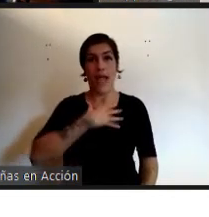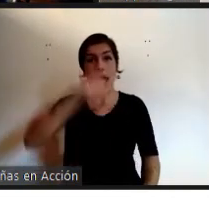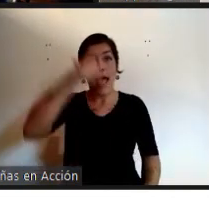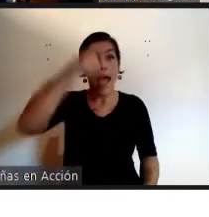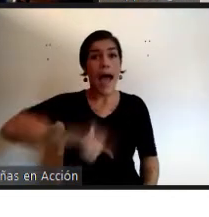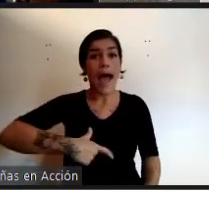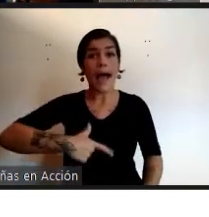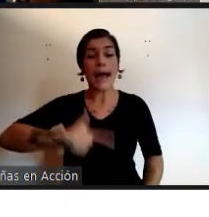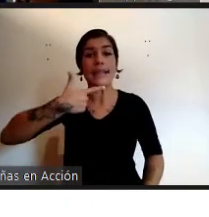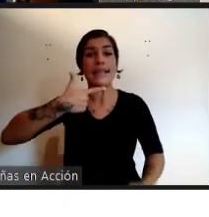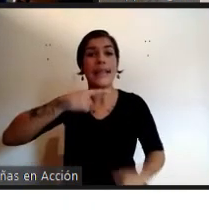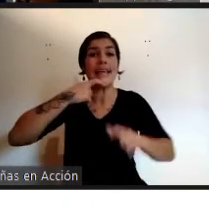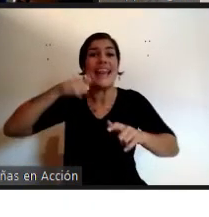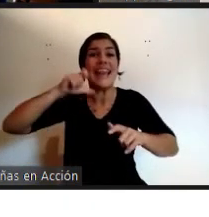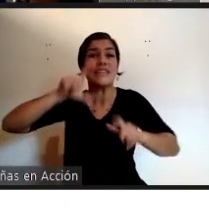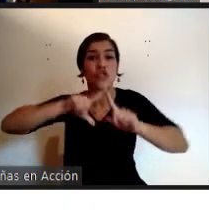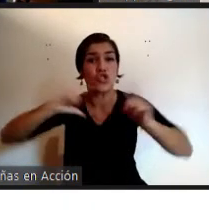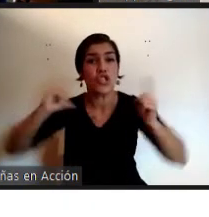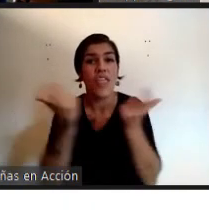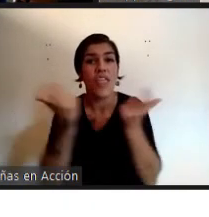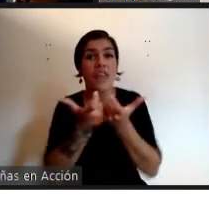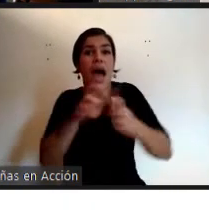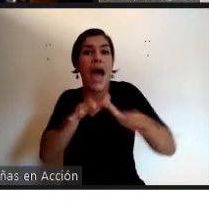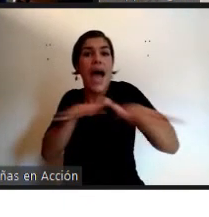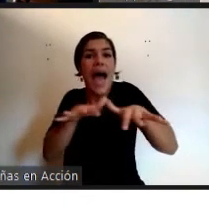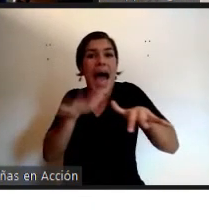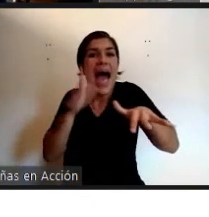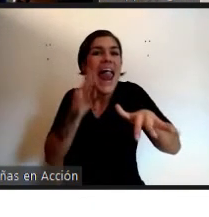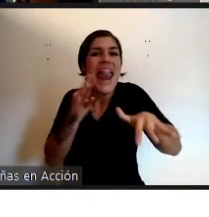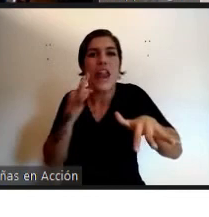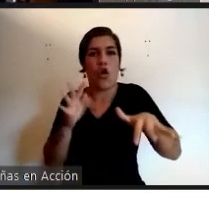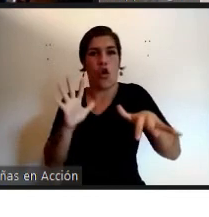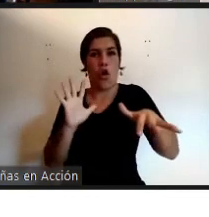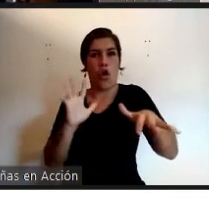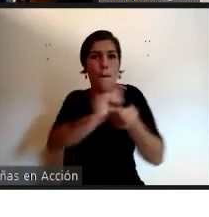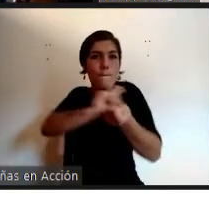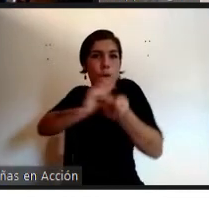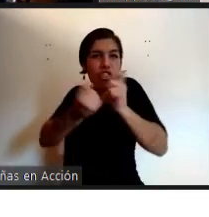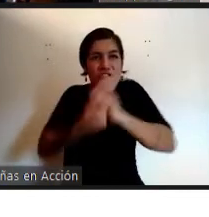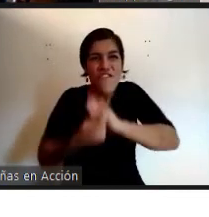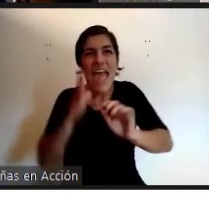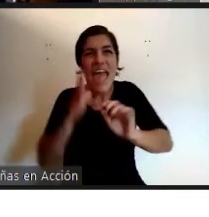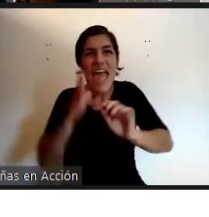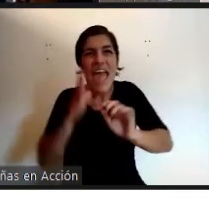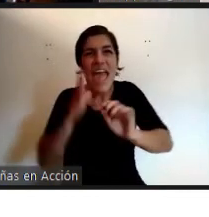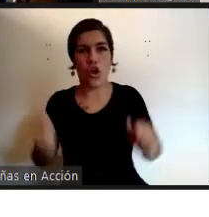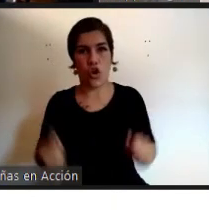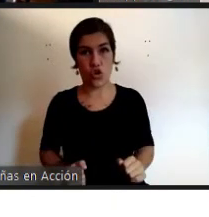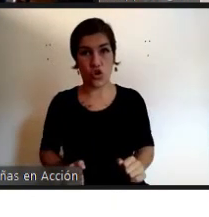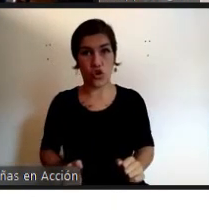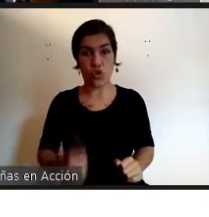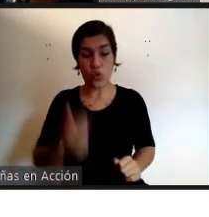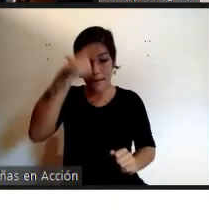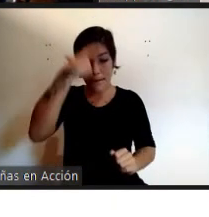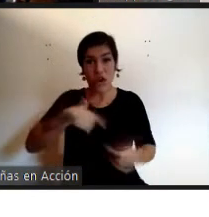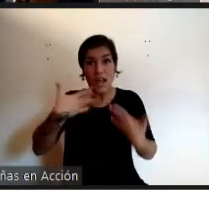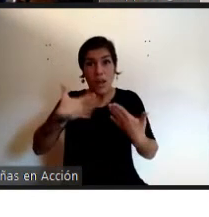faced with eloquent, simple and terrible data here. On the one hand,